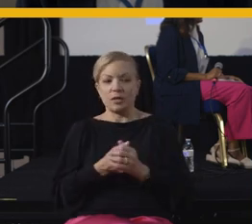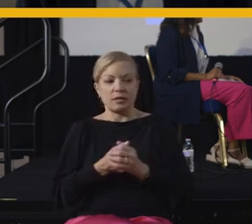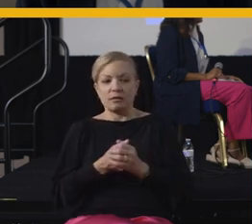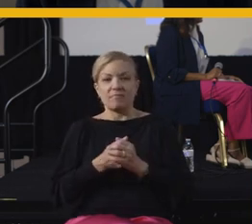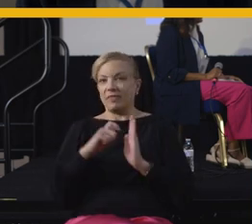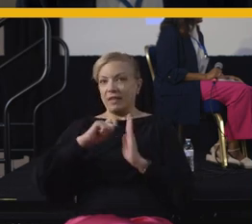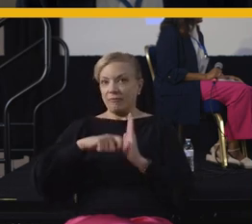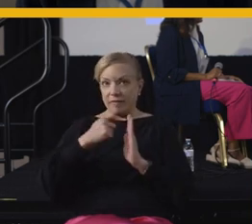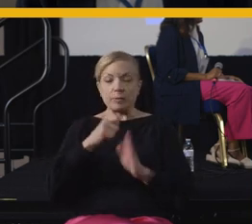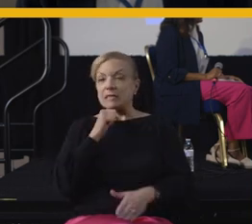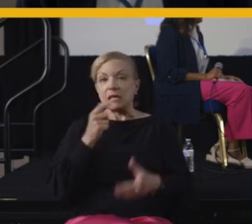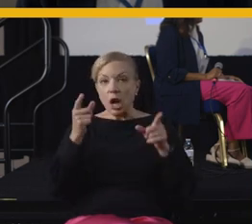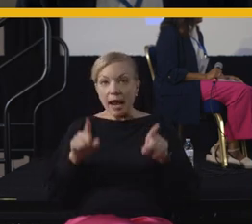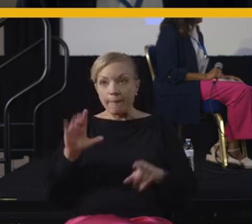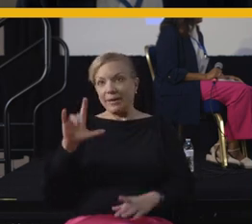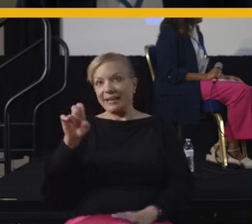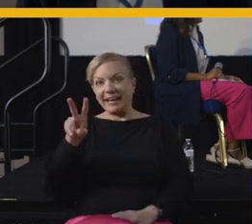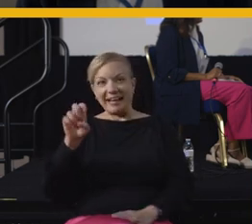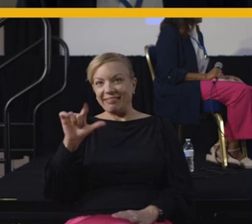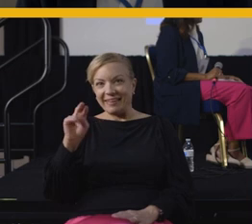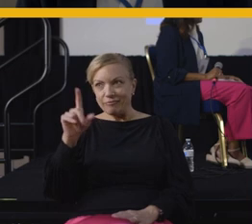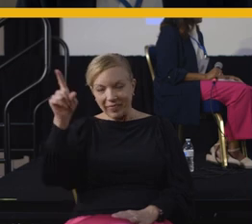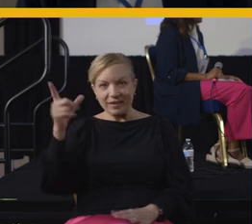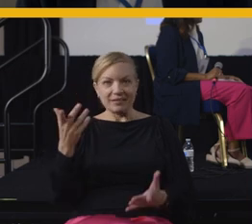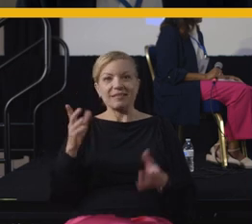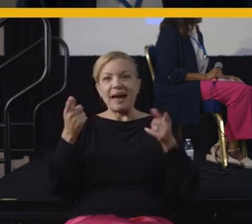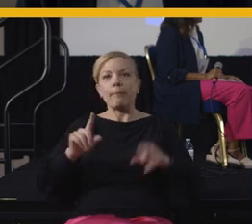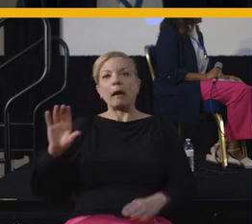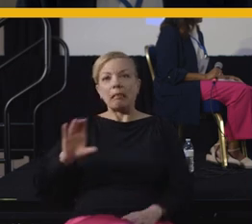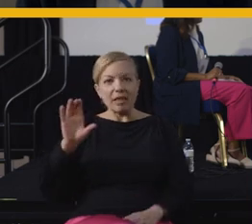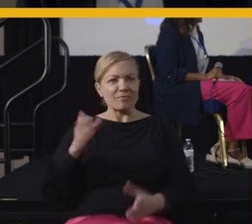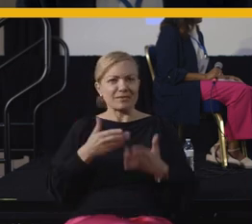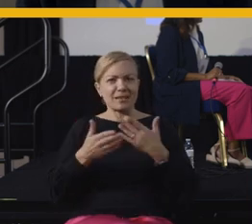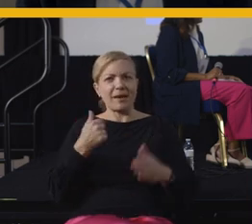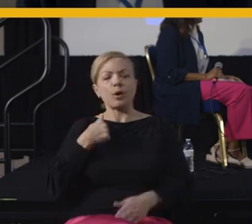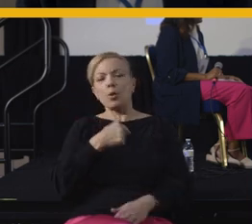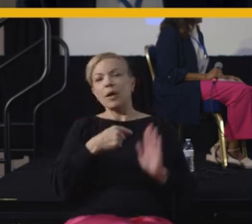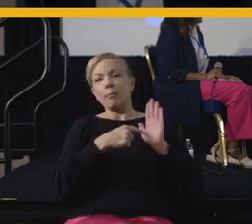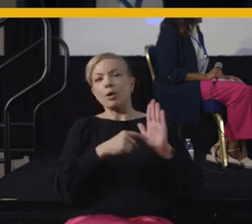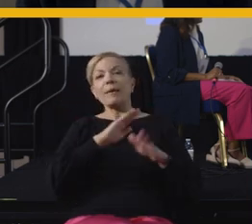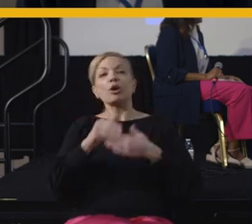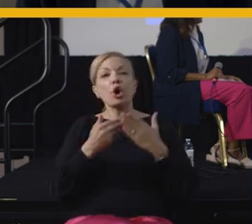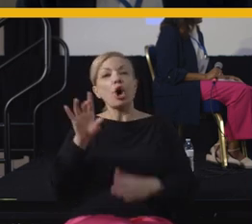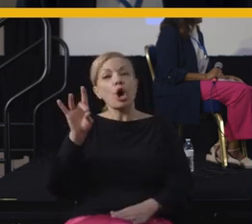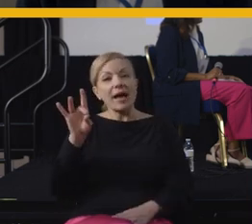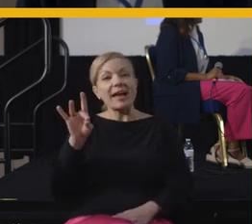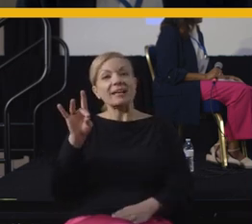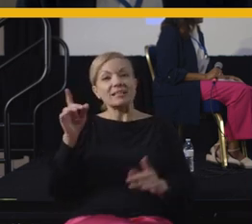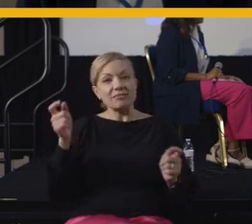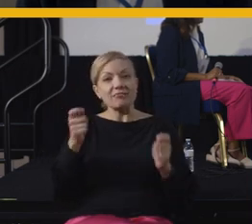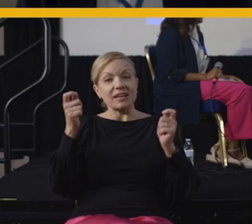of the films took place in Cleveland. Because a film took place in Columbus, we were able to premiere all 8 films at the